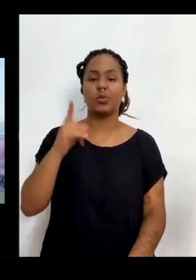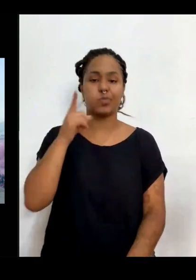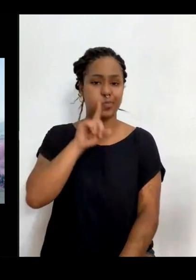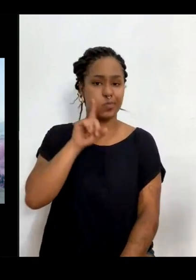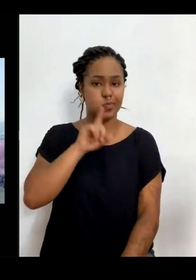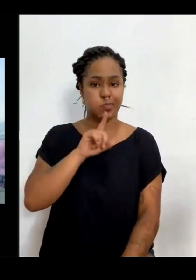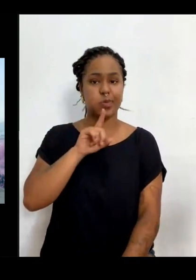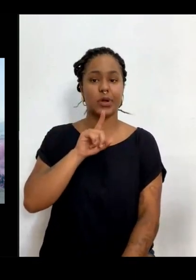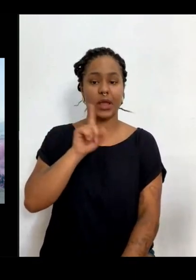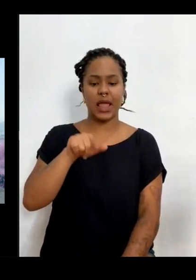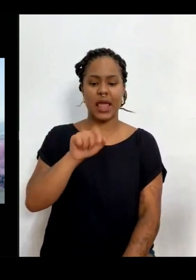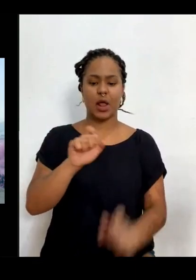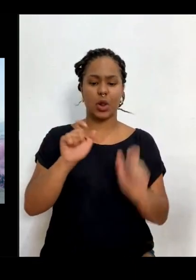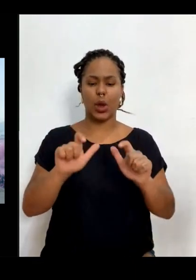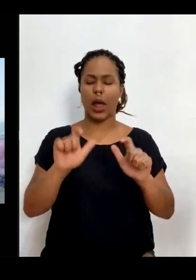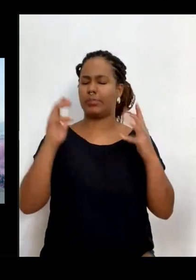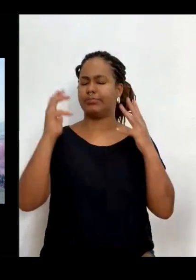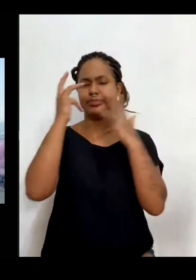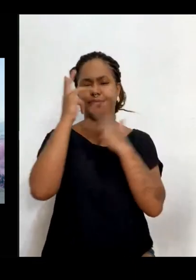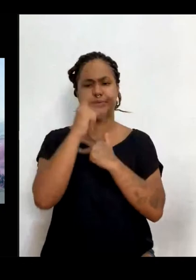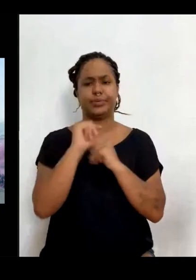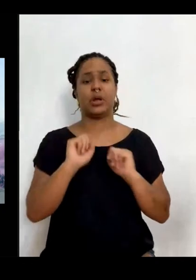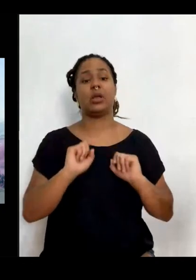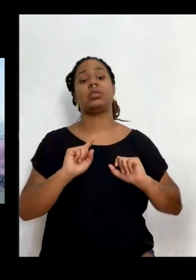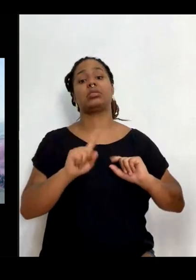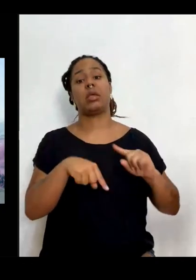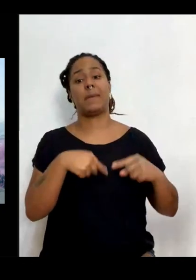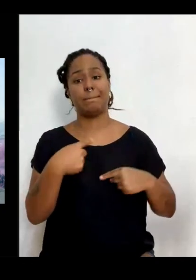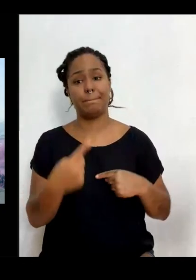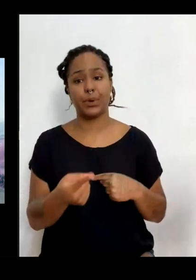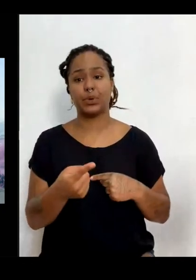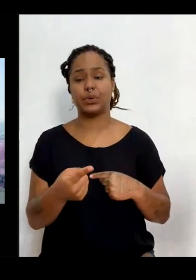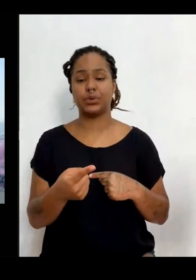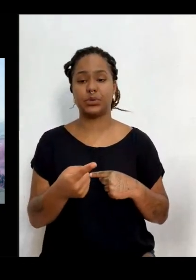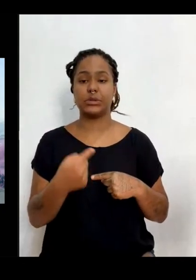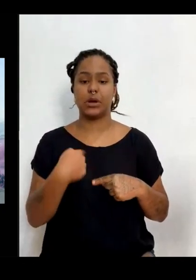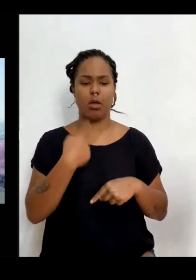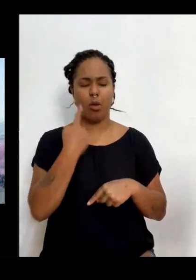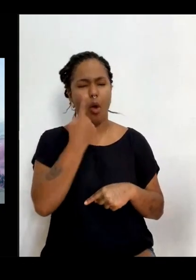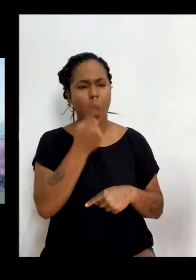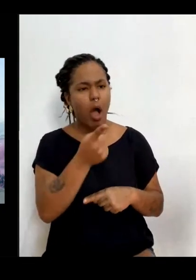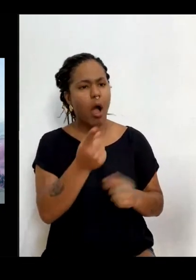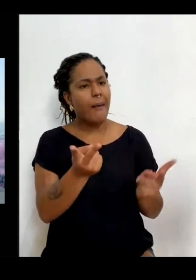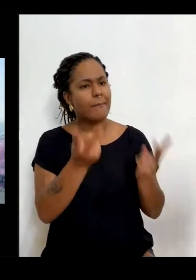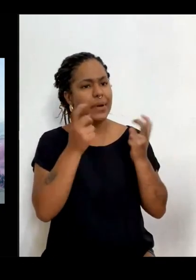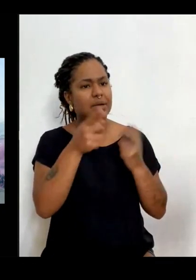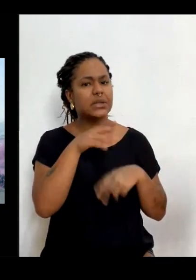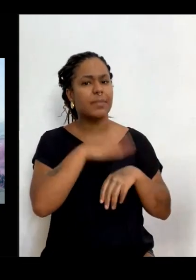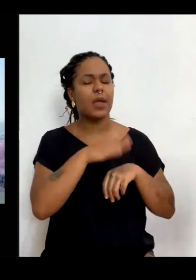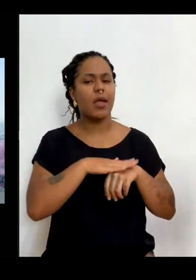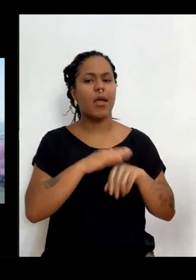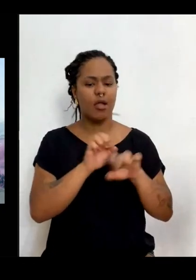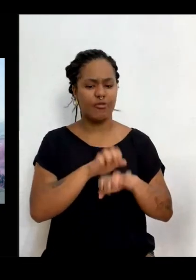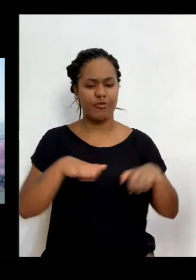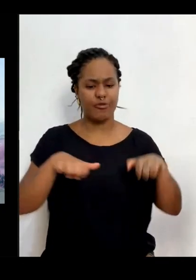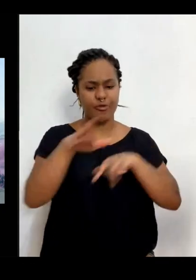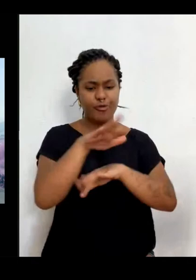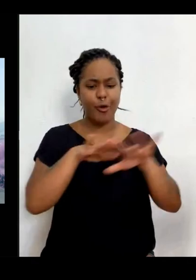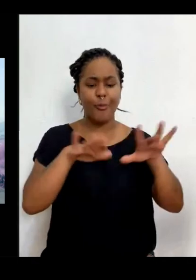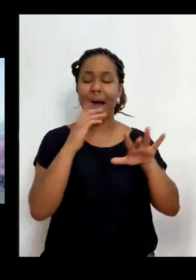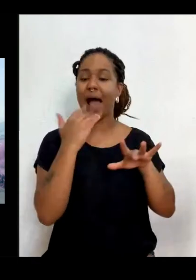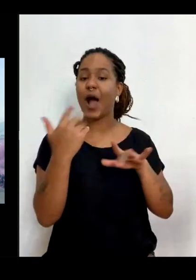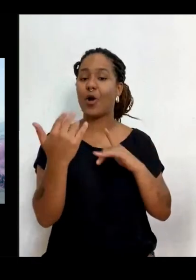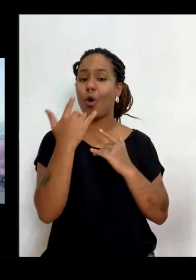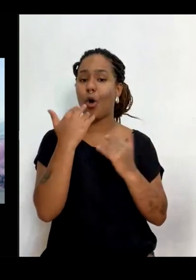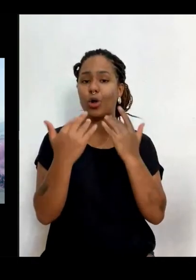realized I had placed colored smokes inside crevices and holes all across the western